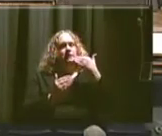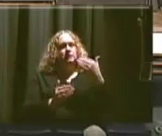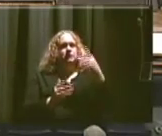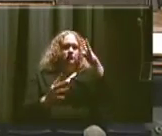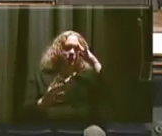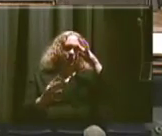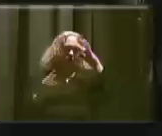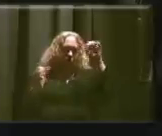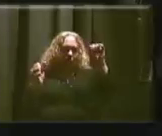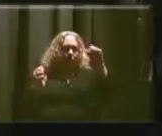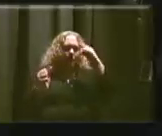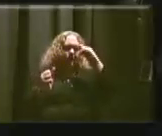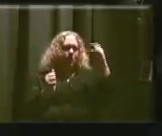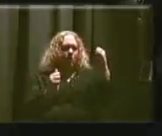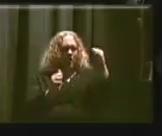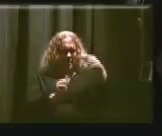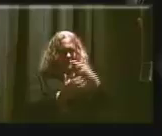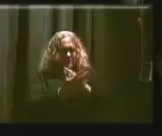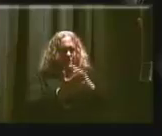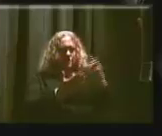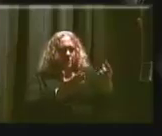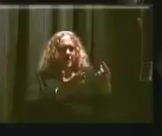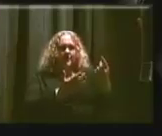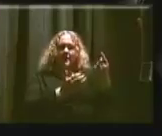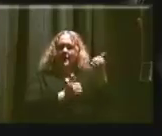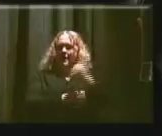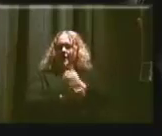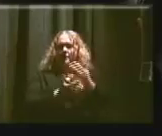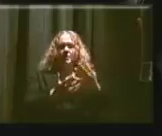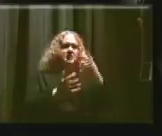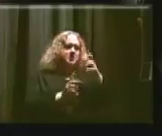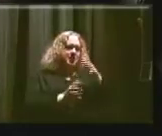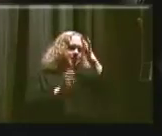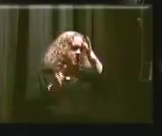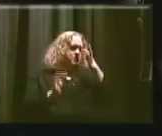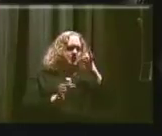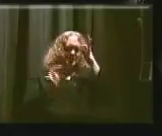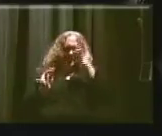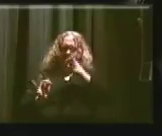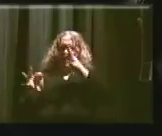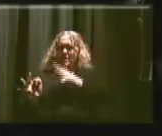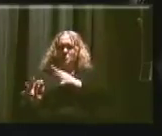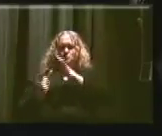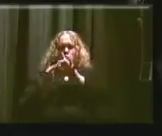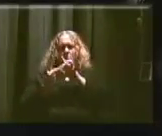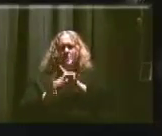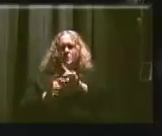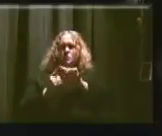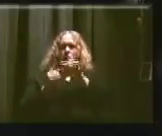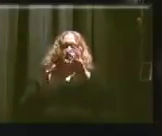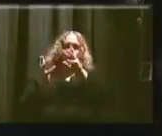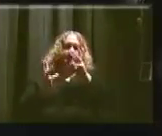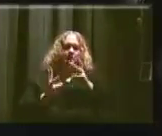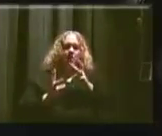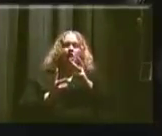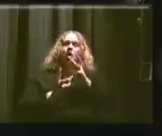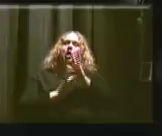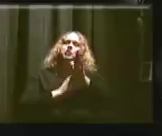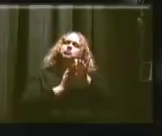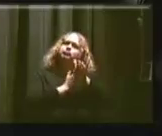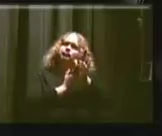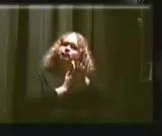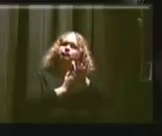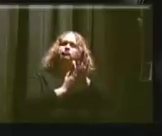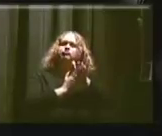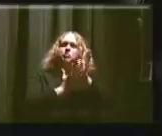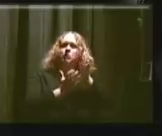and make all the decisions that were made in regard to the weather. And I also want to compliment Dr. Hargens for the progress that the